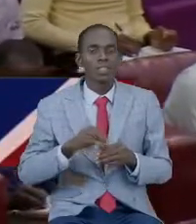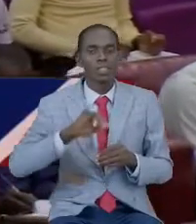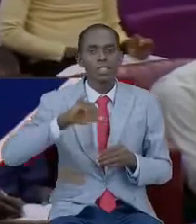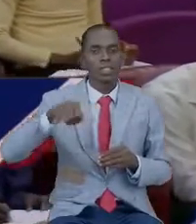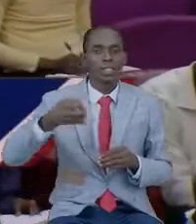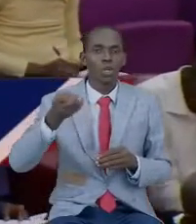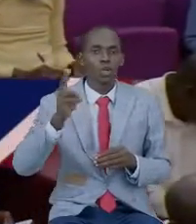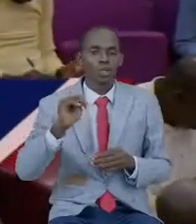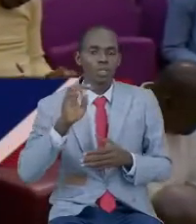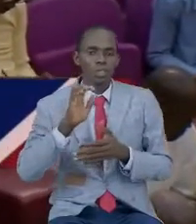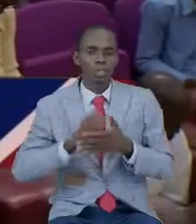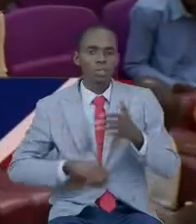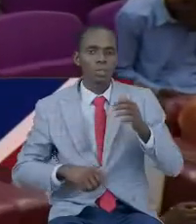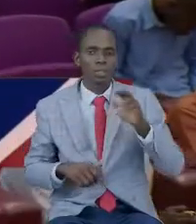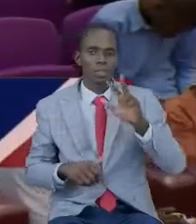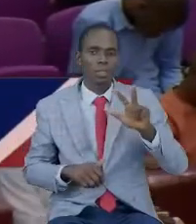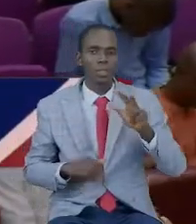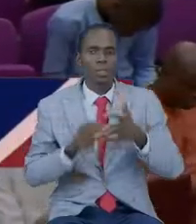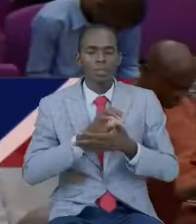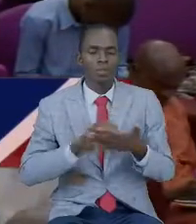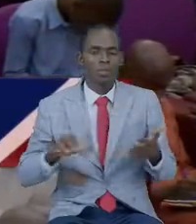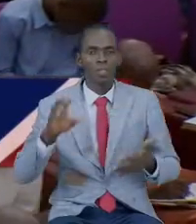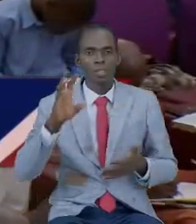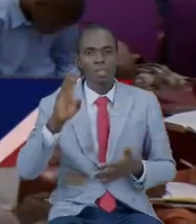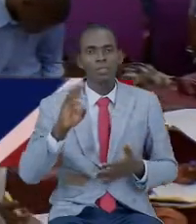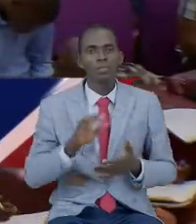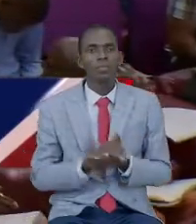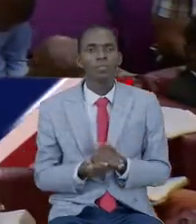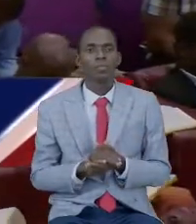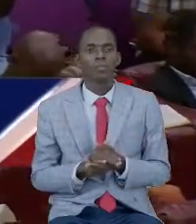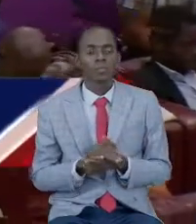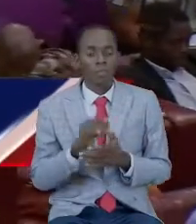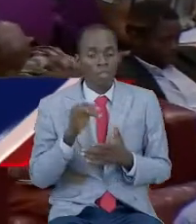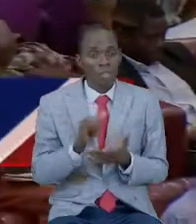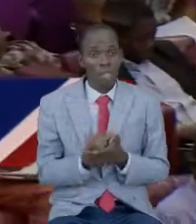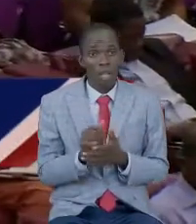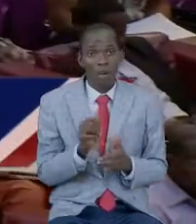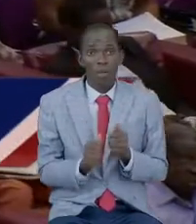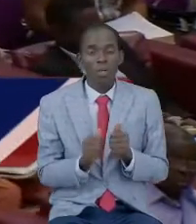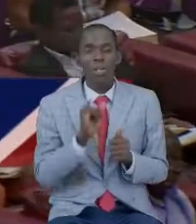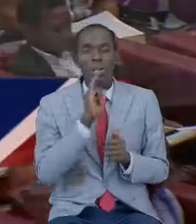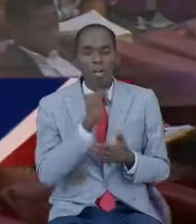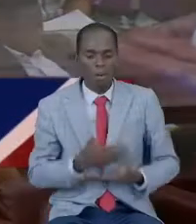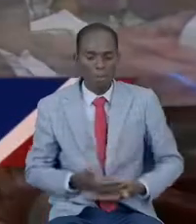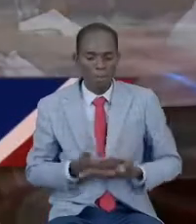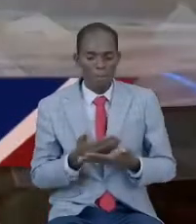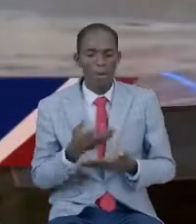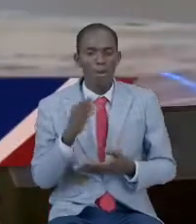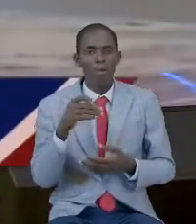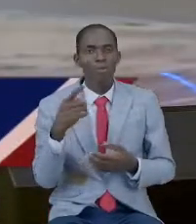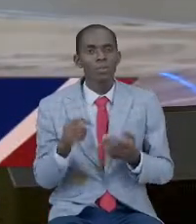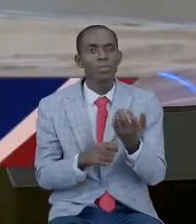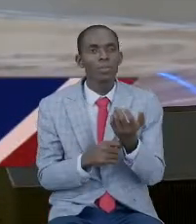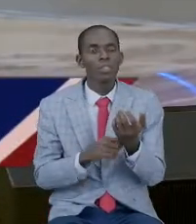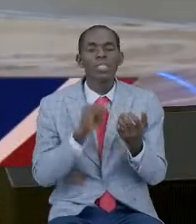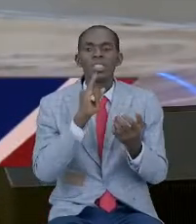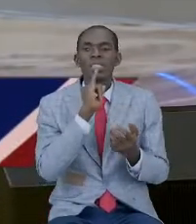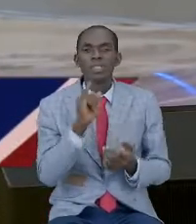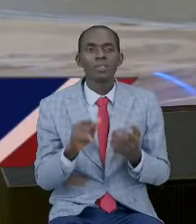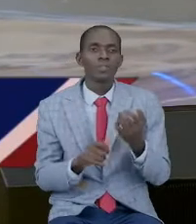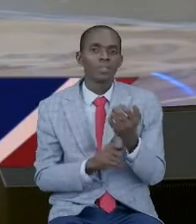6. John 3 verse 6, that which is born of the flesh is